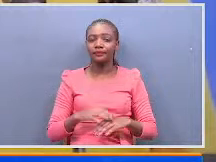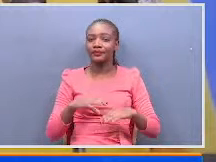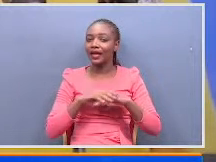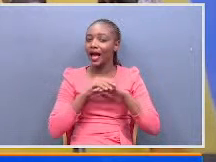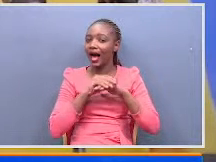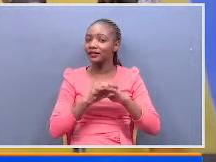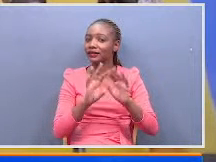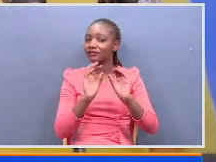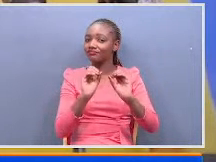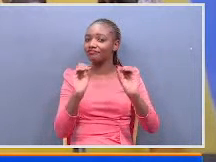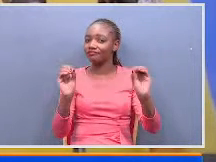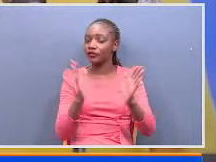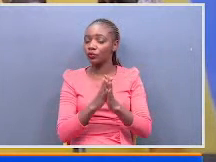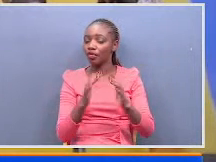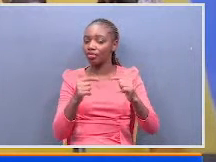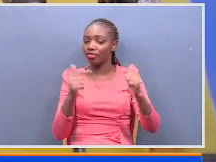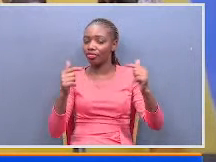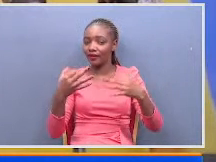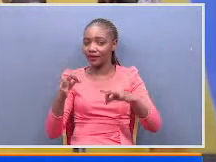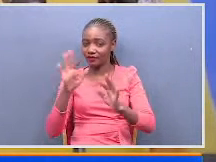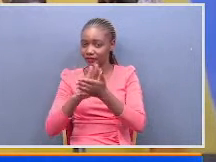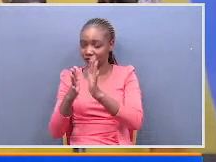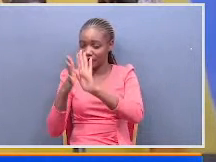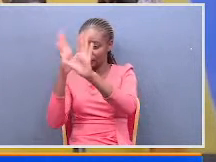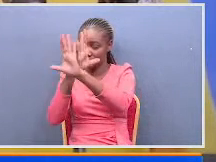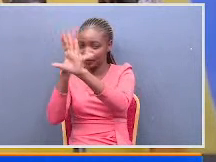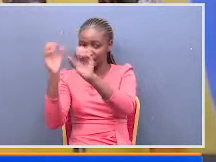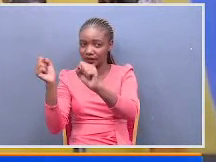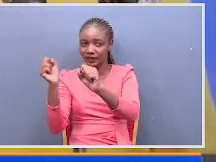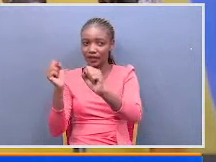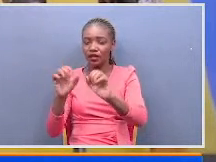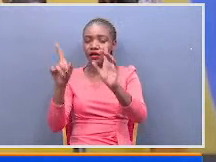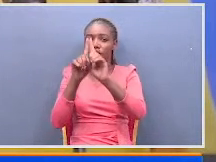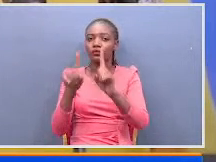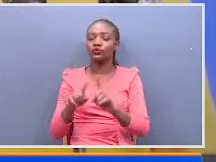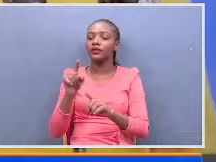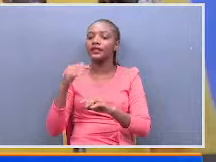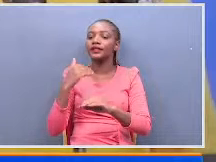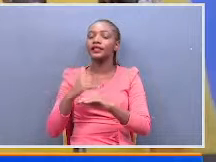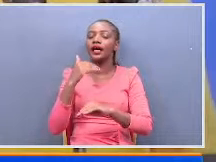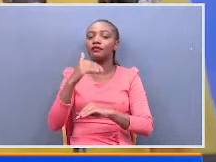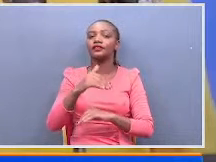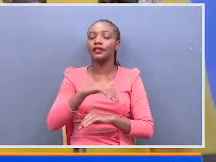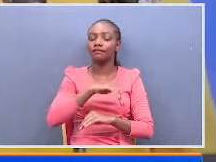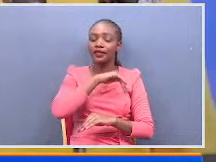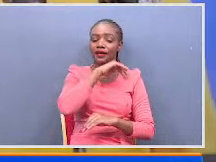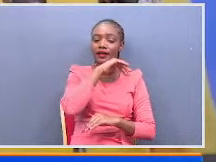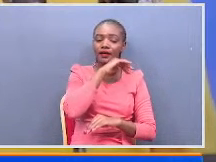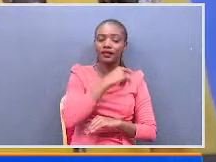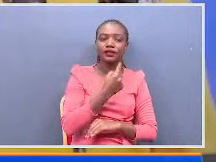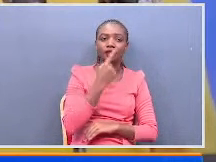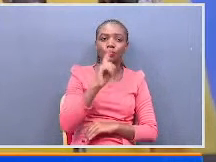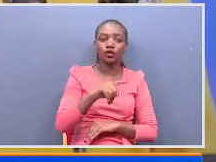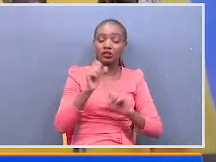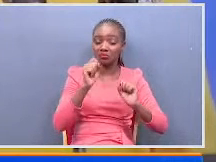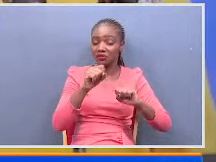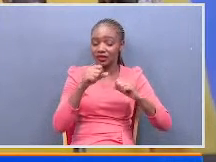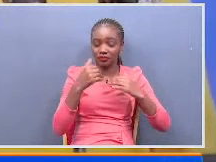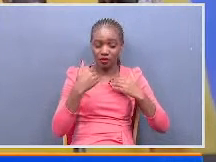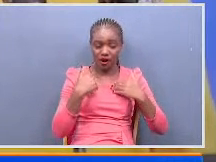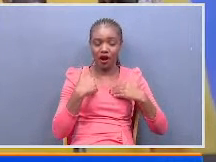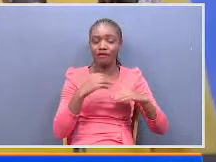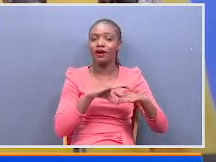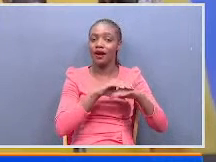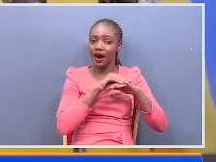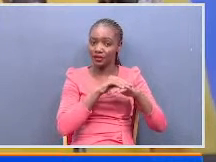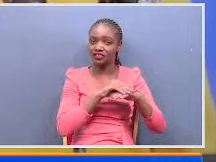his rivals if he ascends to the presidency. This is after Odinga hinted at the possibility of reaching